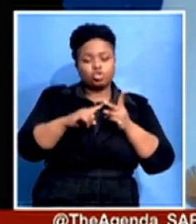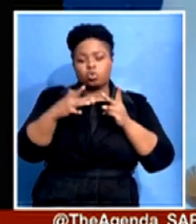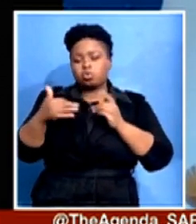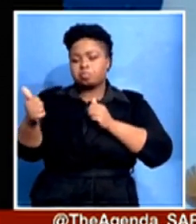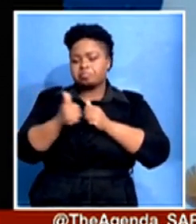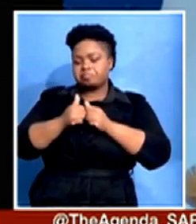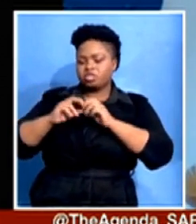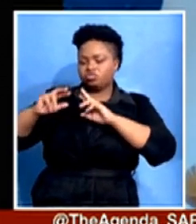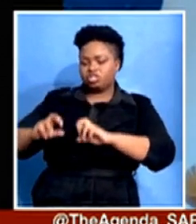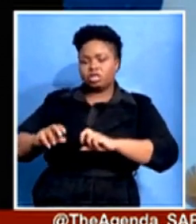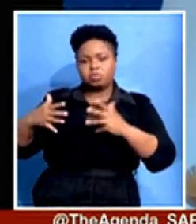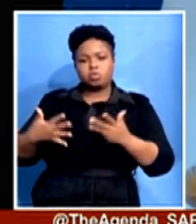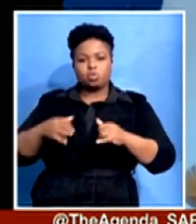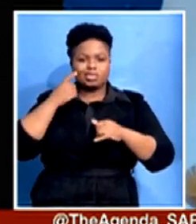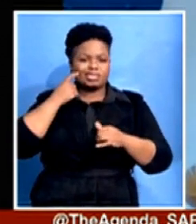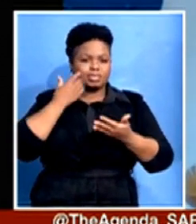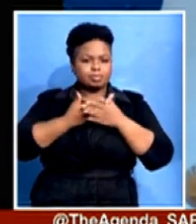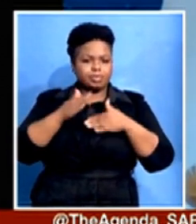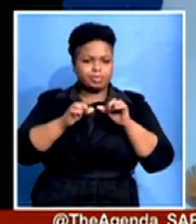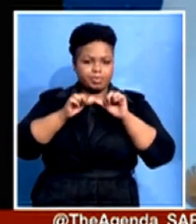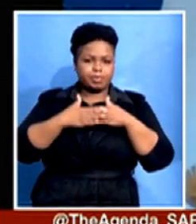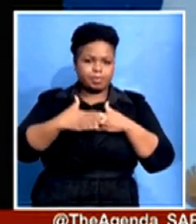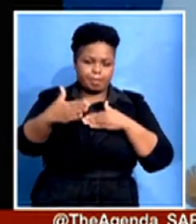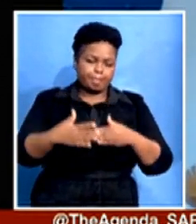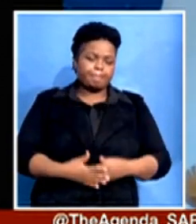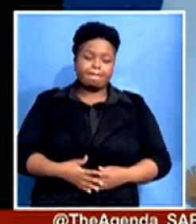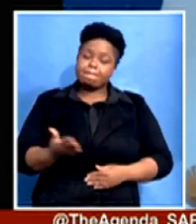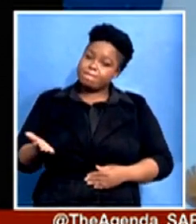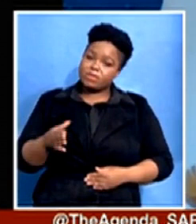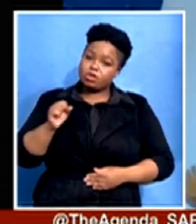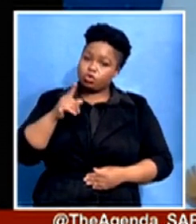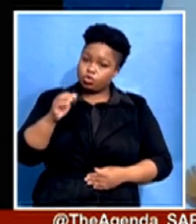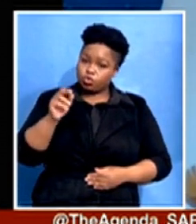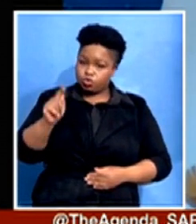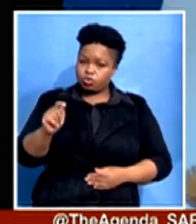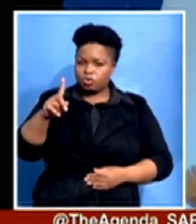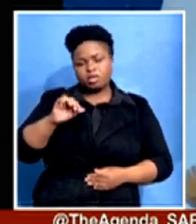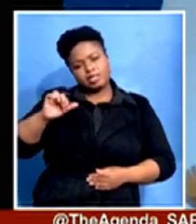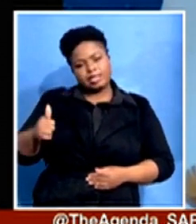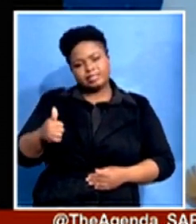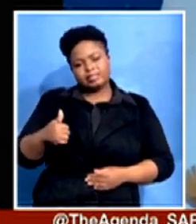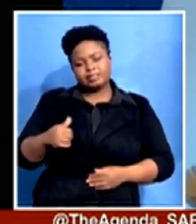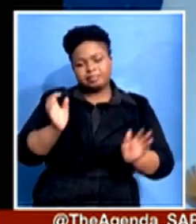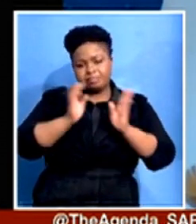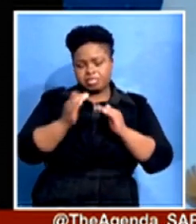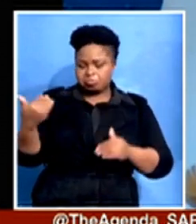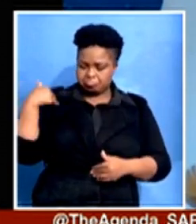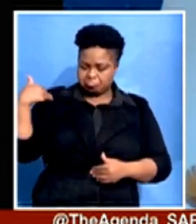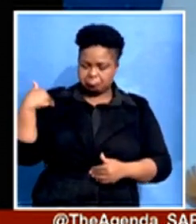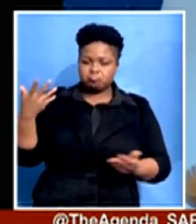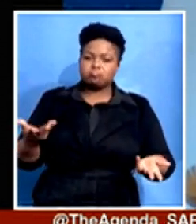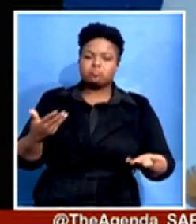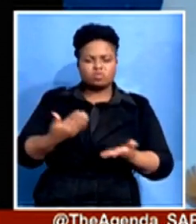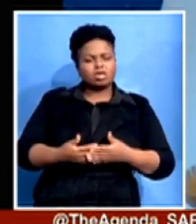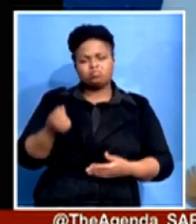next pandemic. So, Mr. Sokutu, at the next meeting, you can hold me accountable as to why we haven't responded as